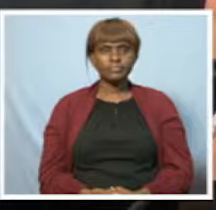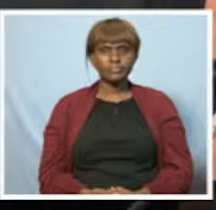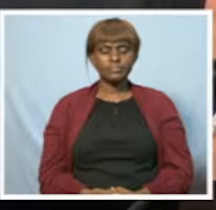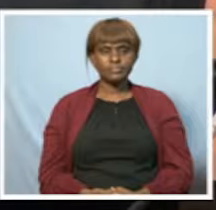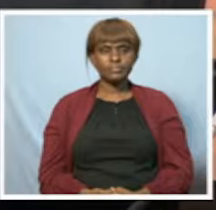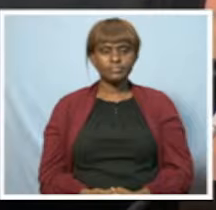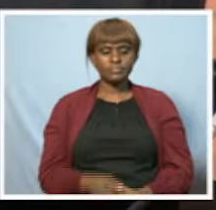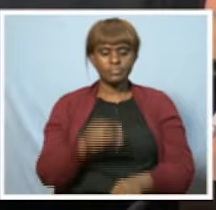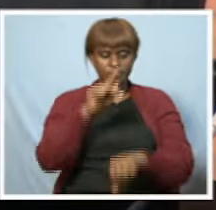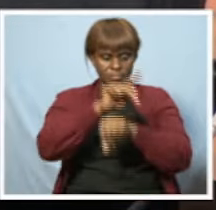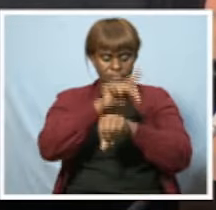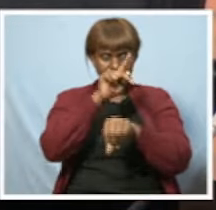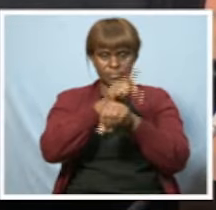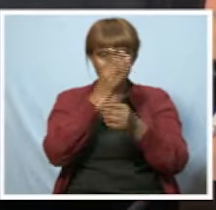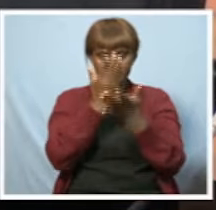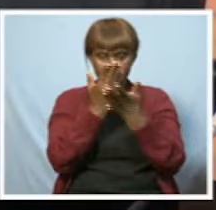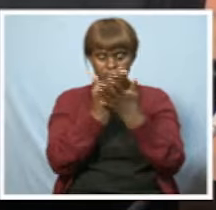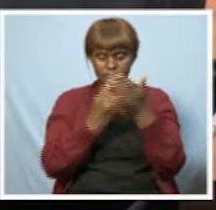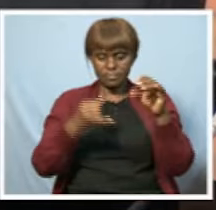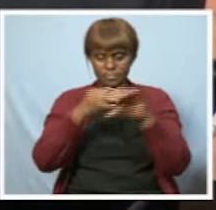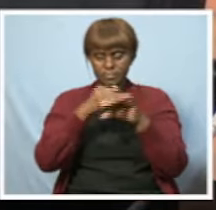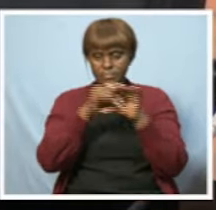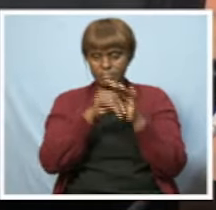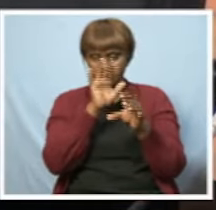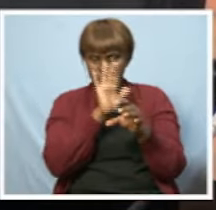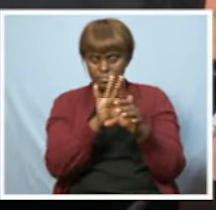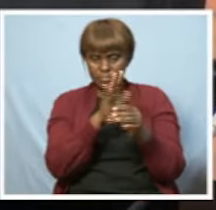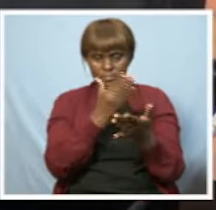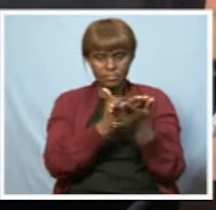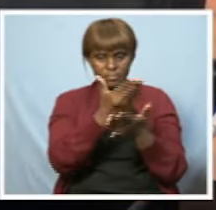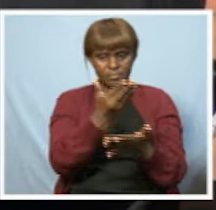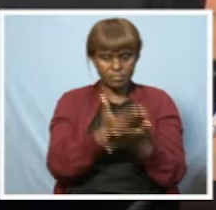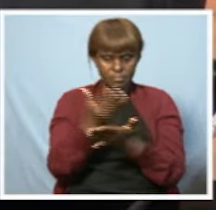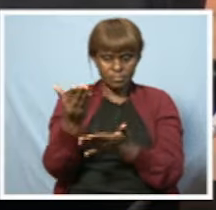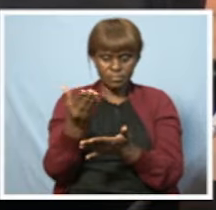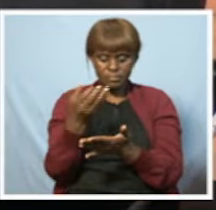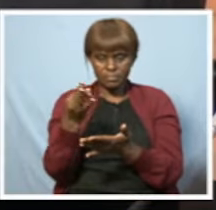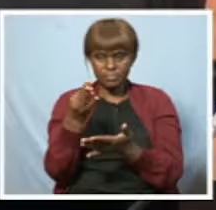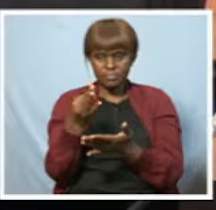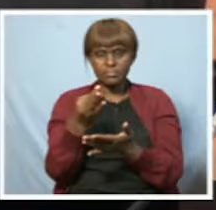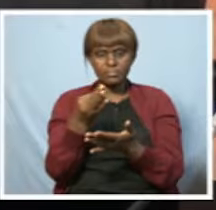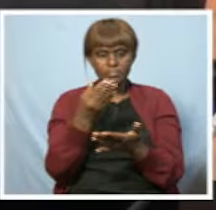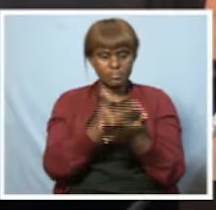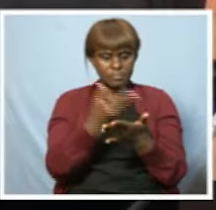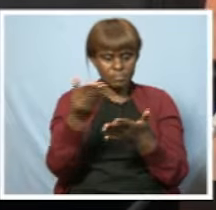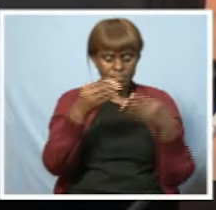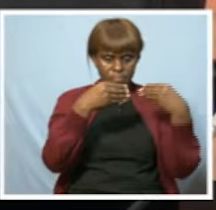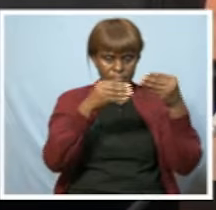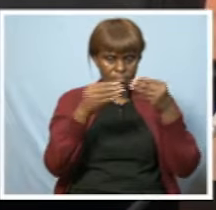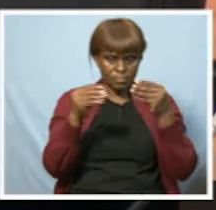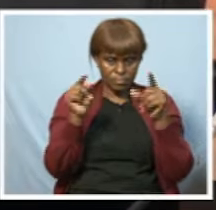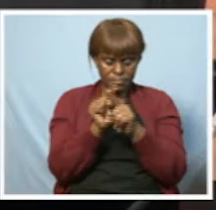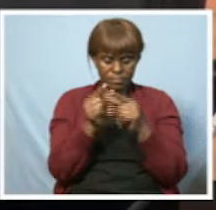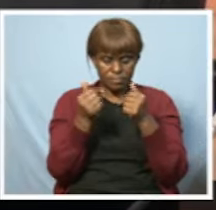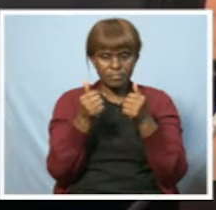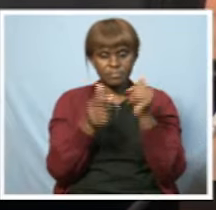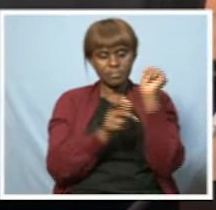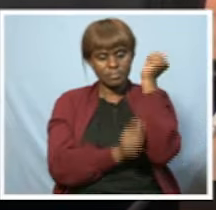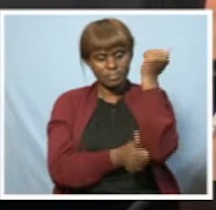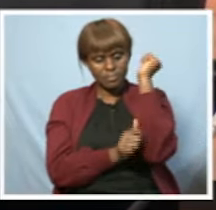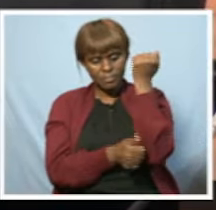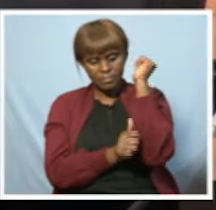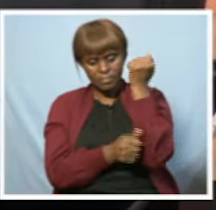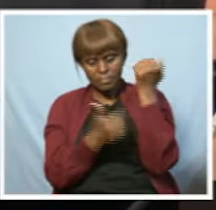The project proposals included purchase of buying and selling of seeds, soybeans, maize,